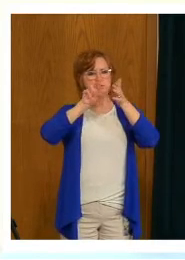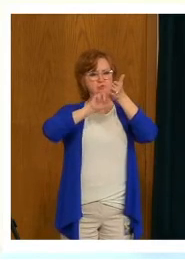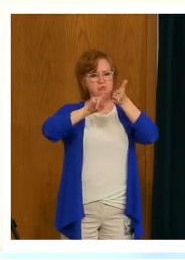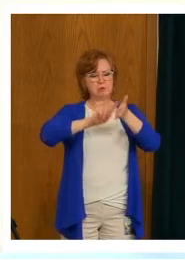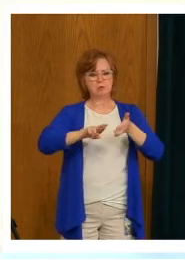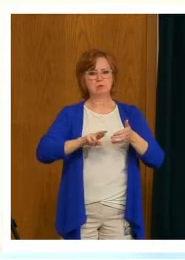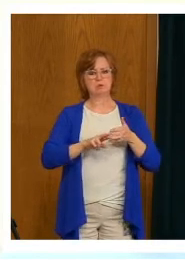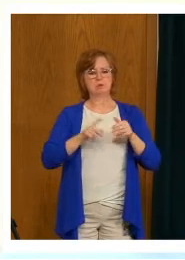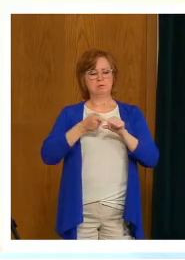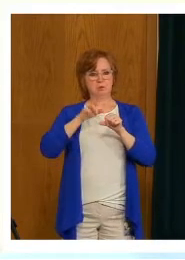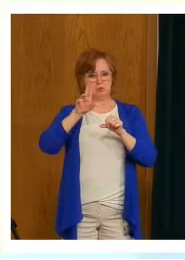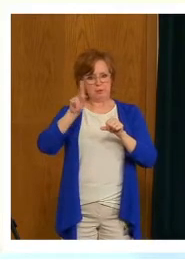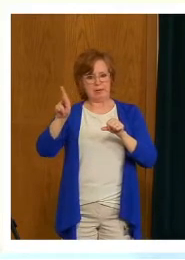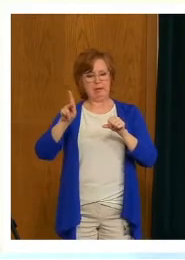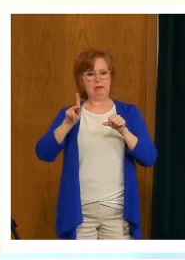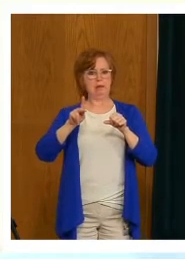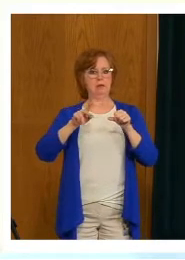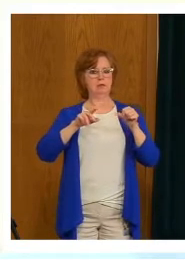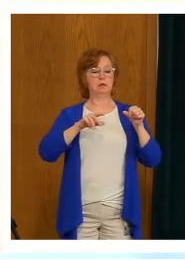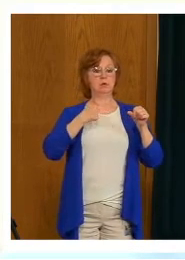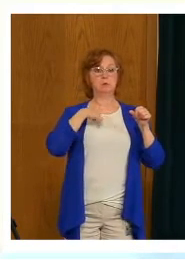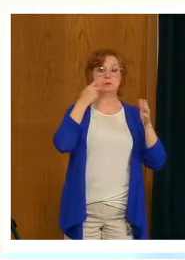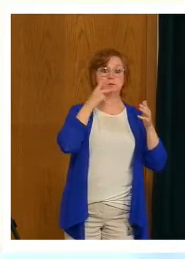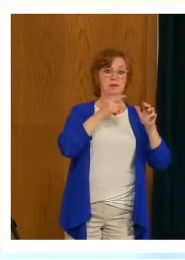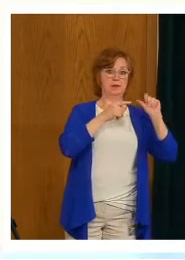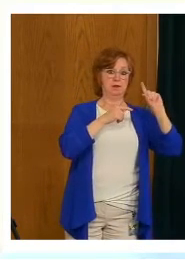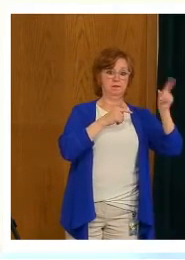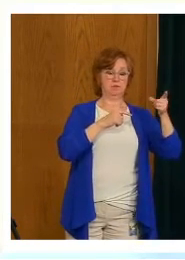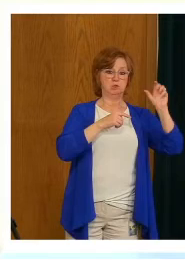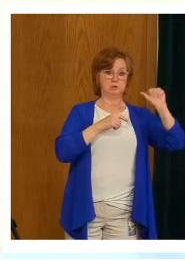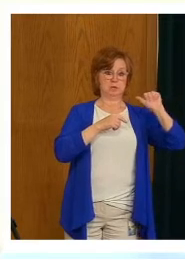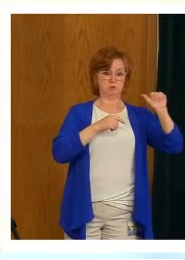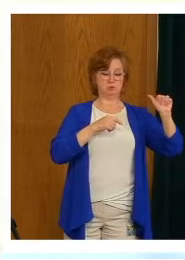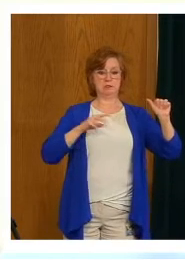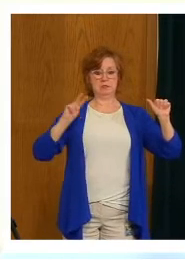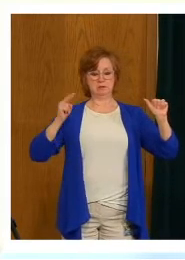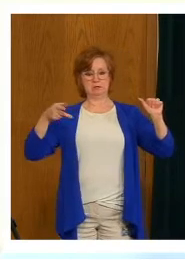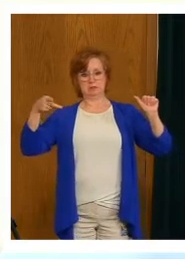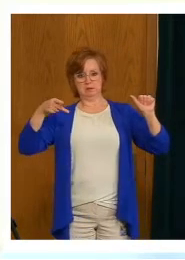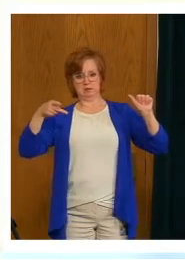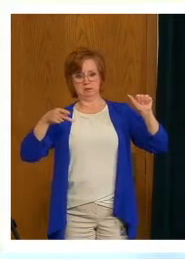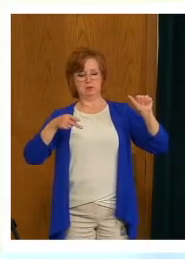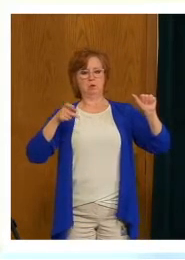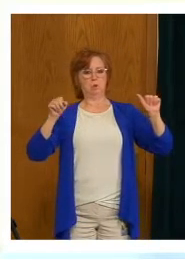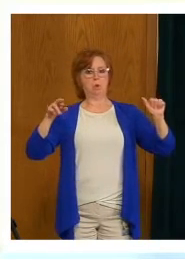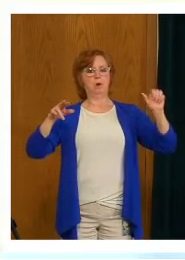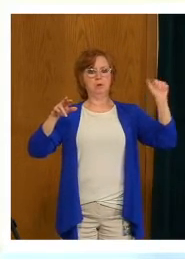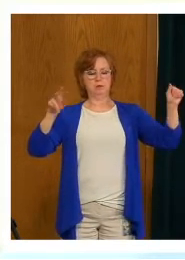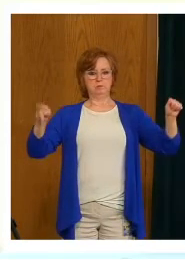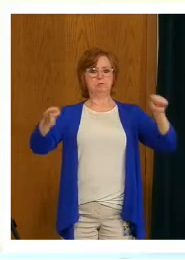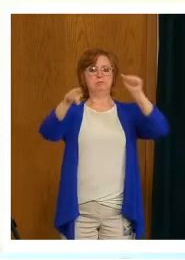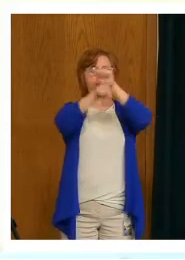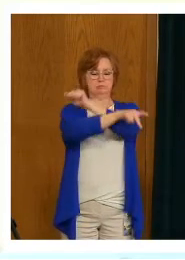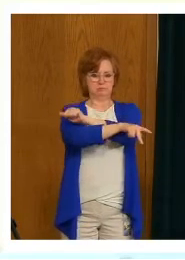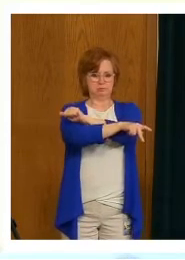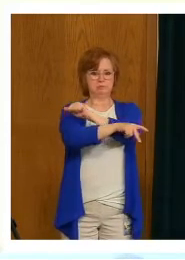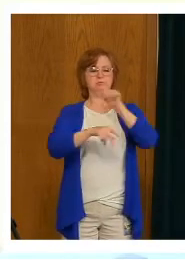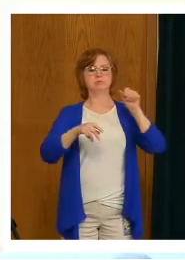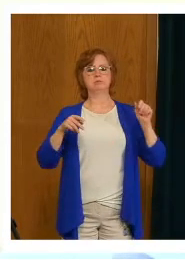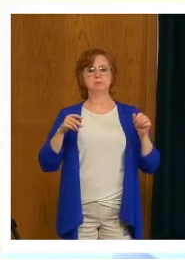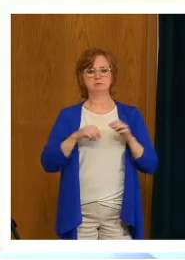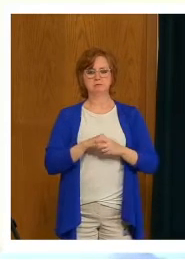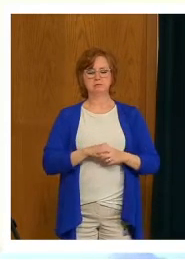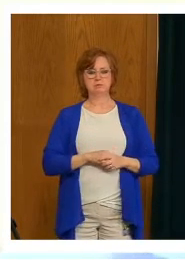done trials of, first dose AstraZeneca, second dose Pfizer, or first dose Pfizer, second dose AstraZeneca. So because the